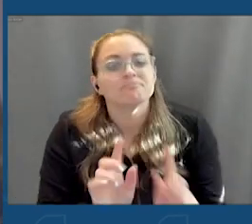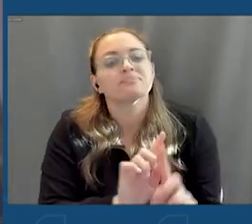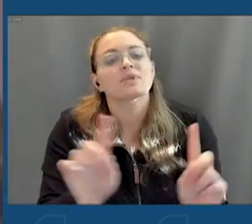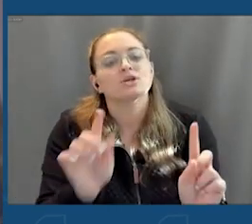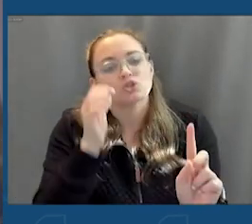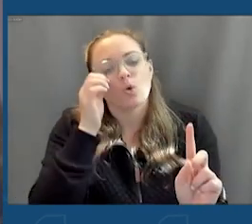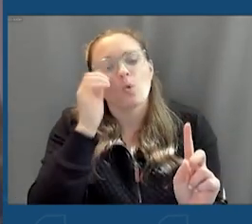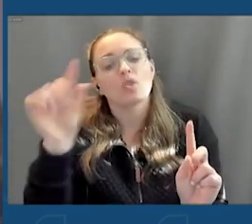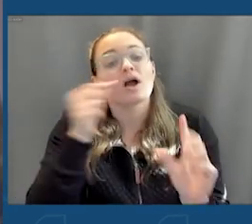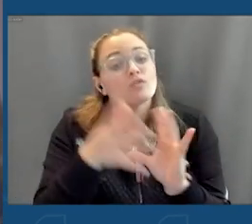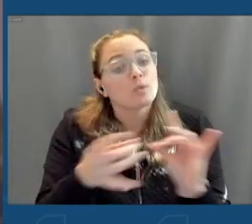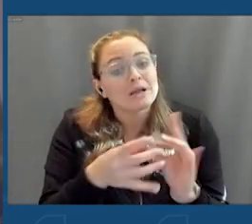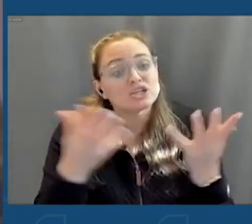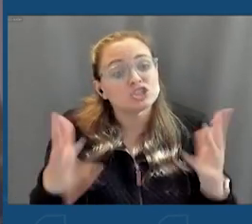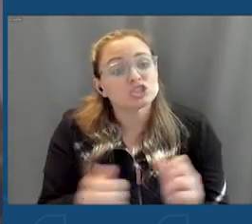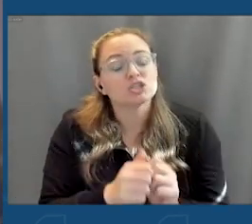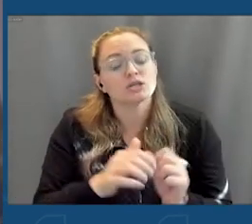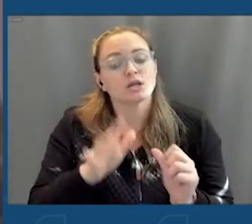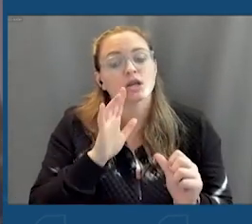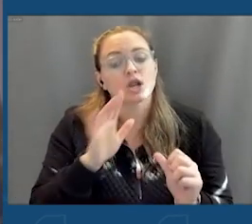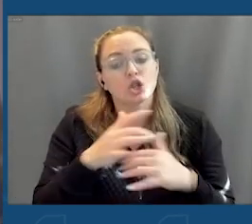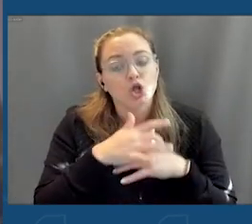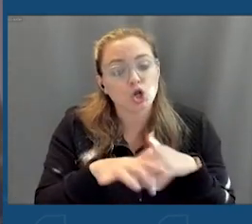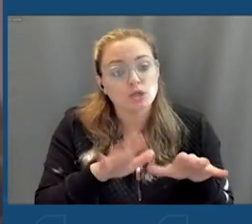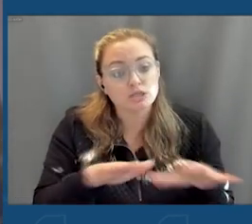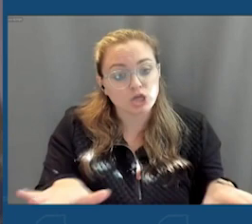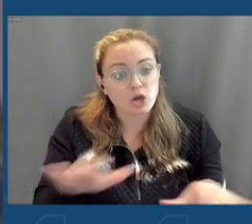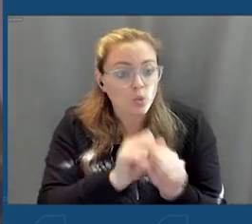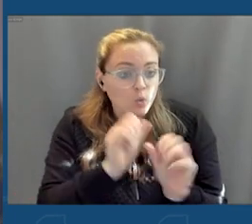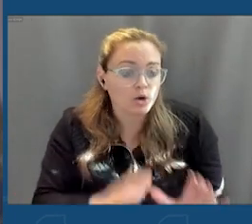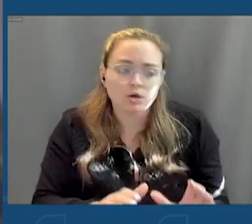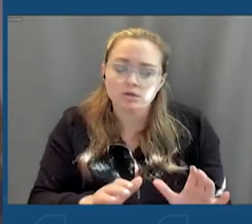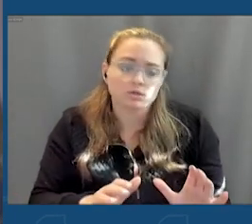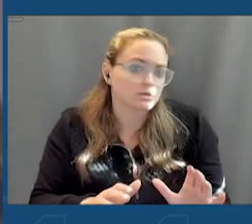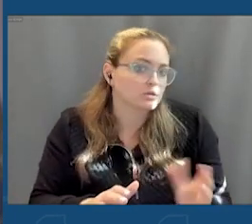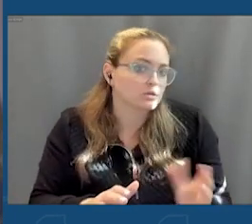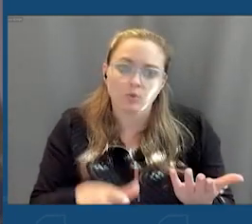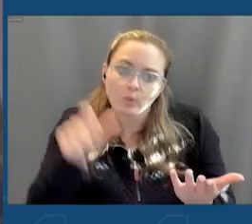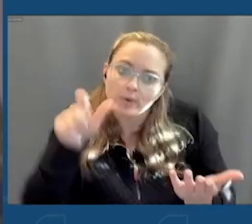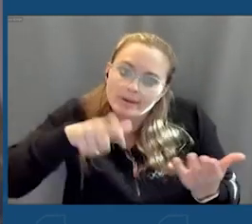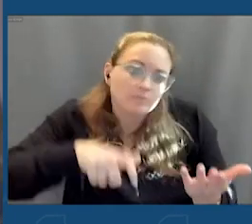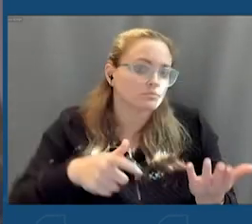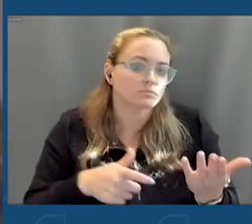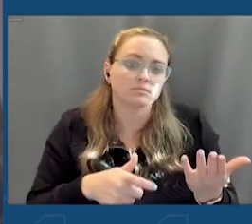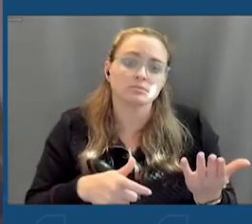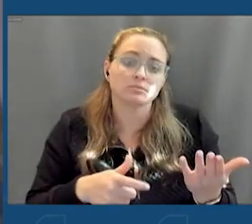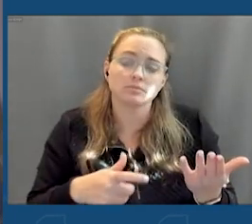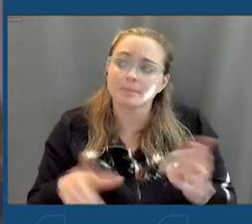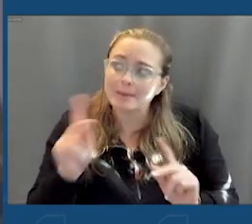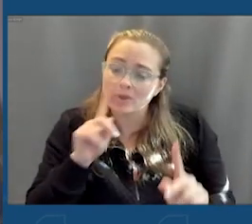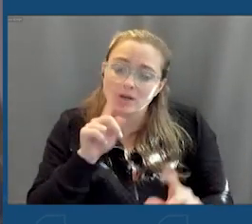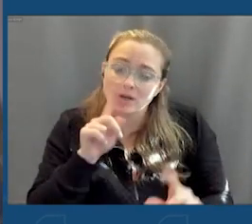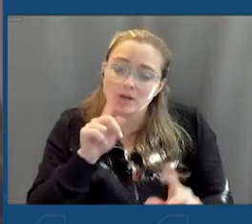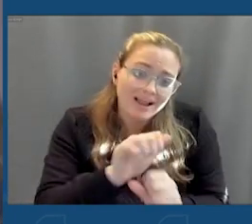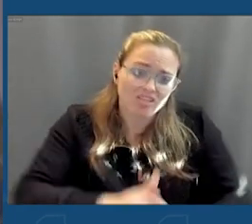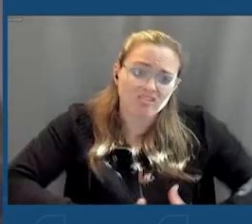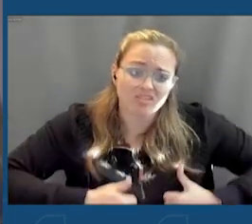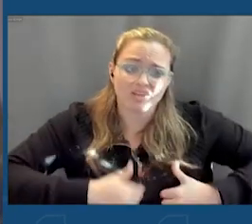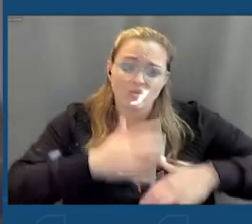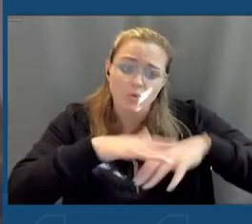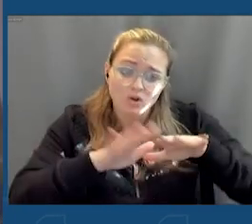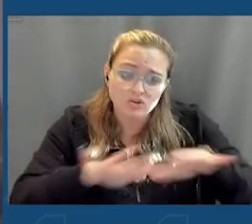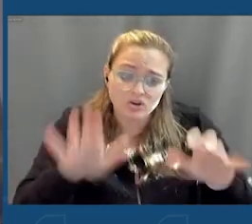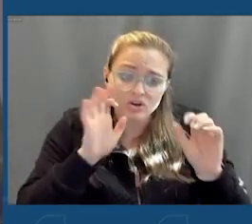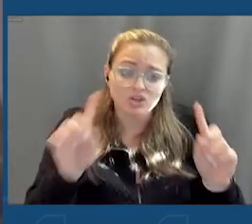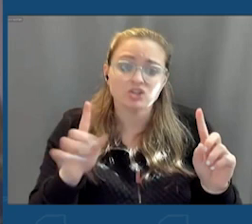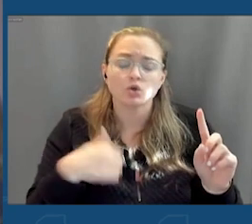said, New York's early childhood workers are indispensable. And those of us who have dedicated our lives to early childhood education,